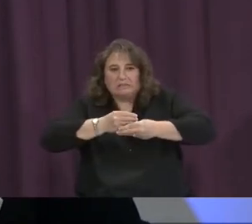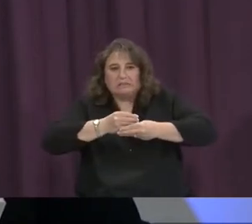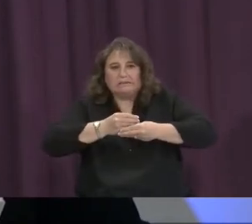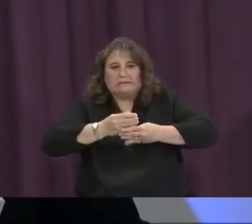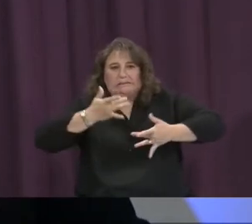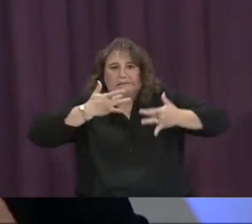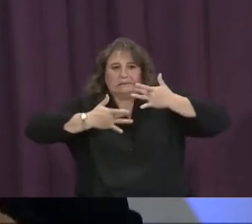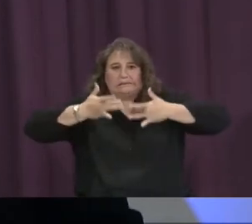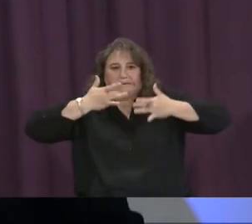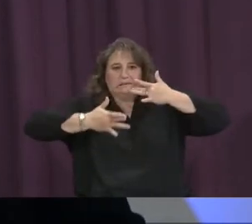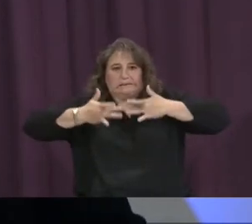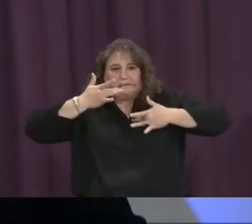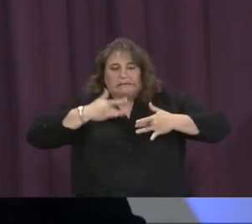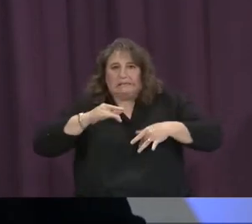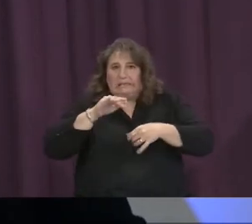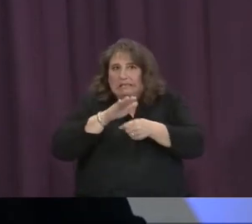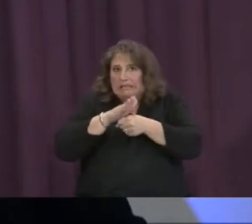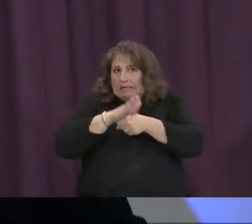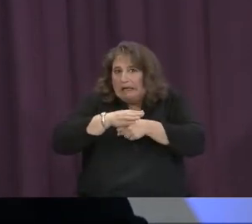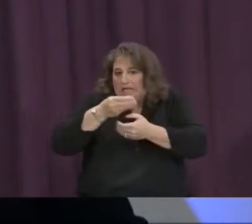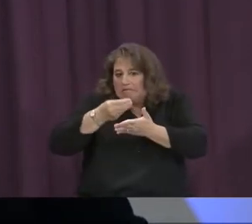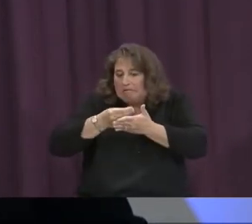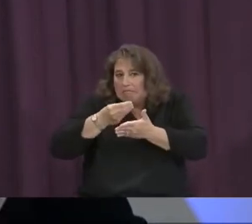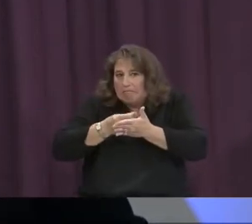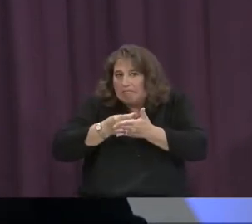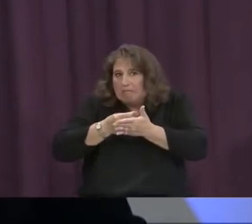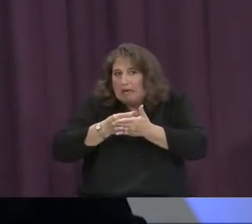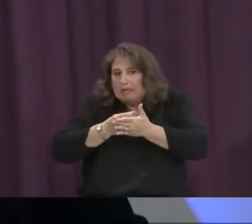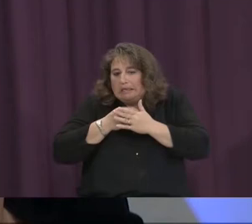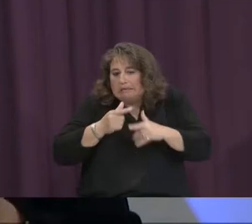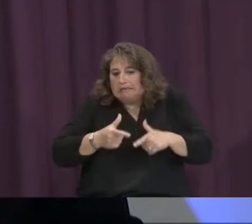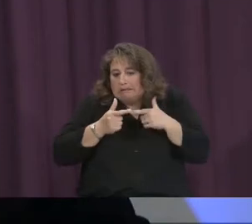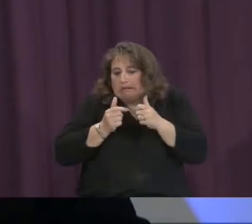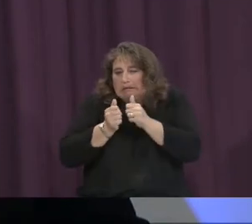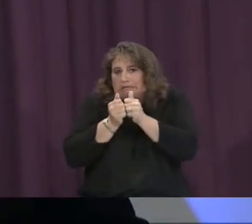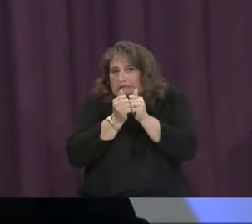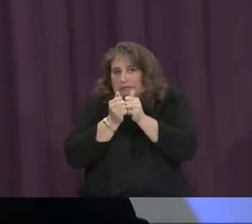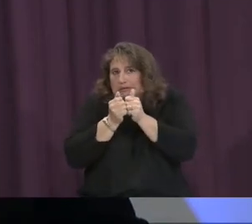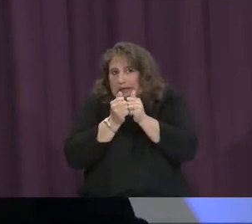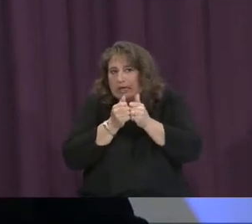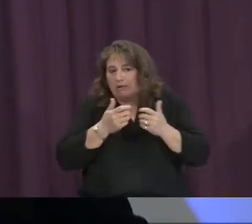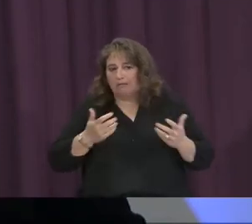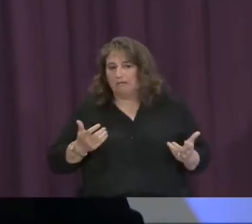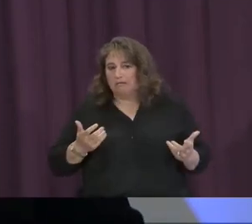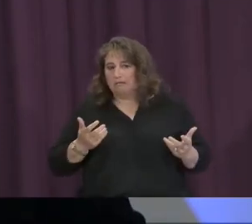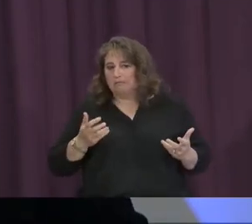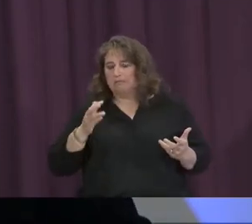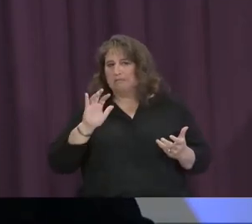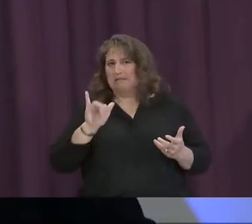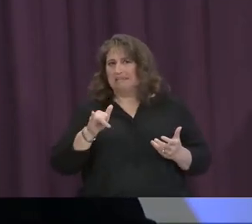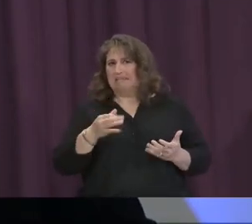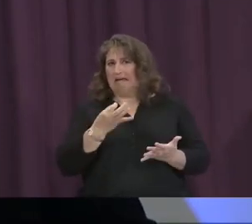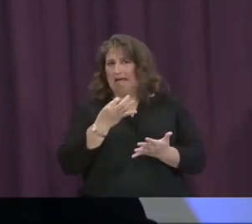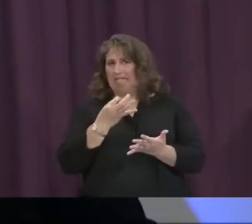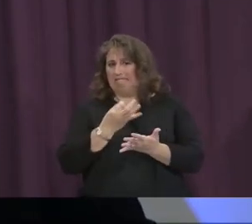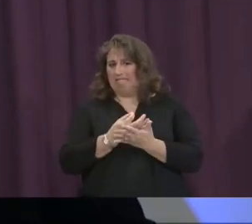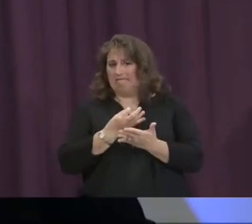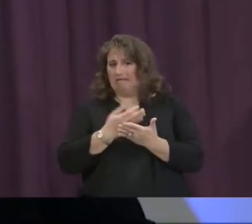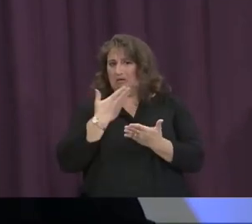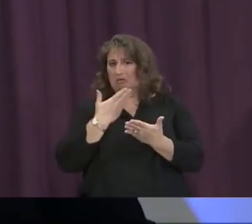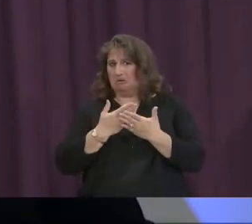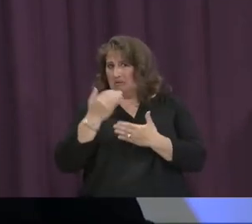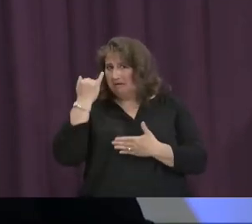you know, do they have enough money with the two of them, you know, getting together? And, you know, I don't, you know,